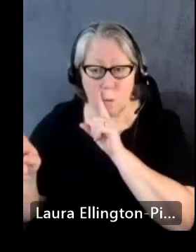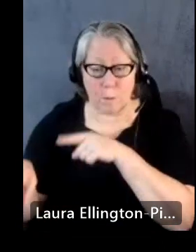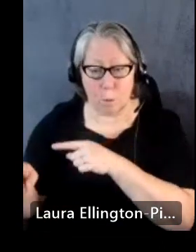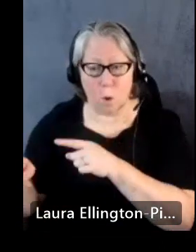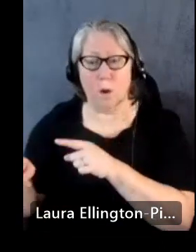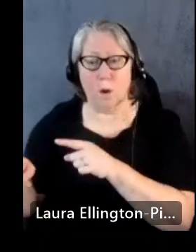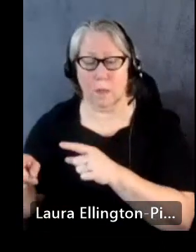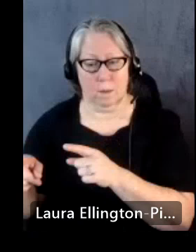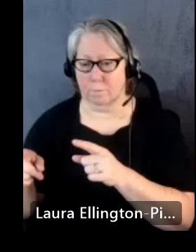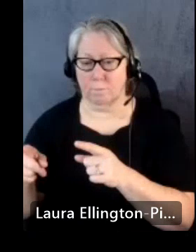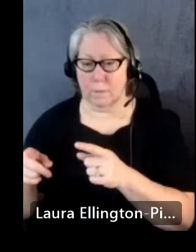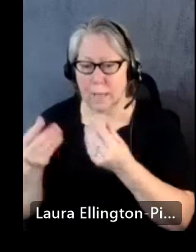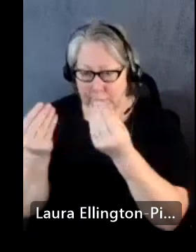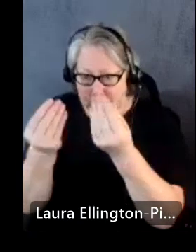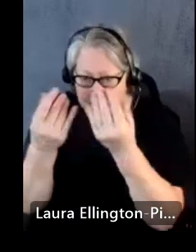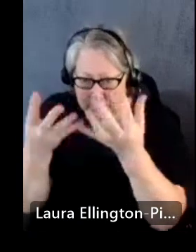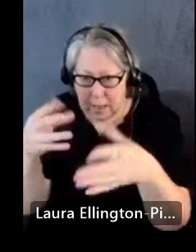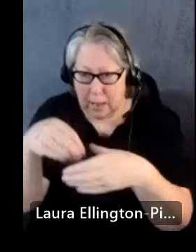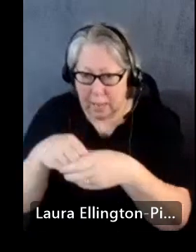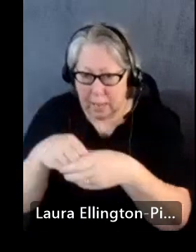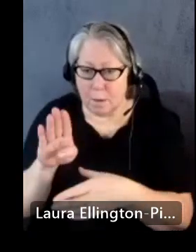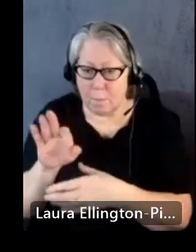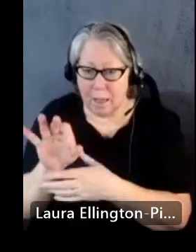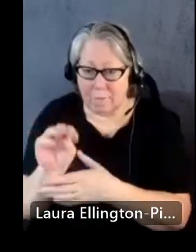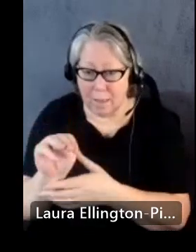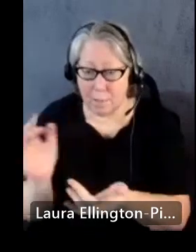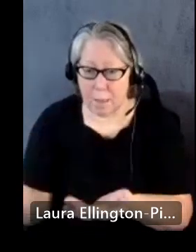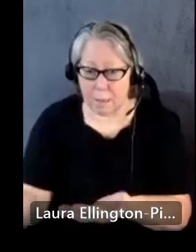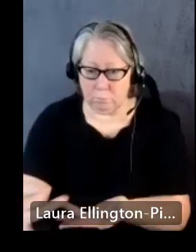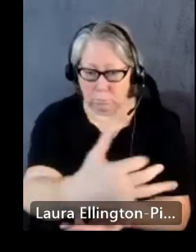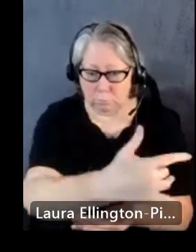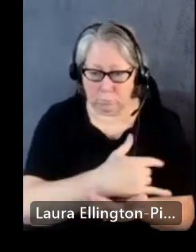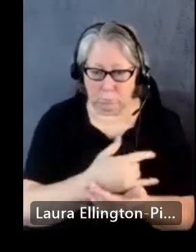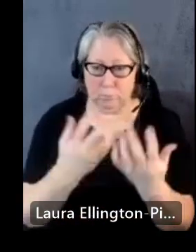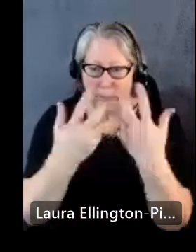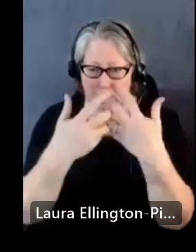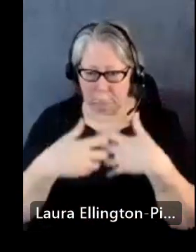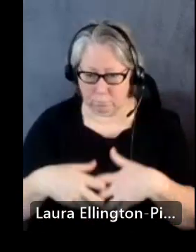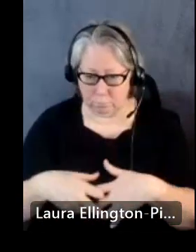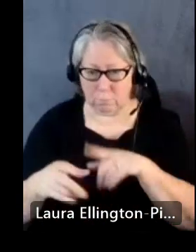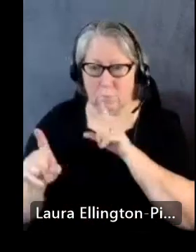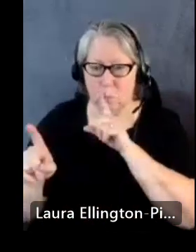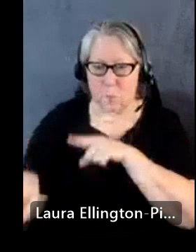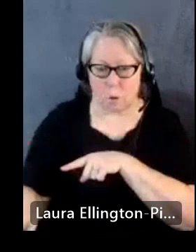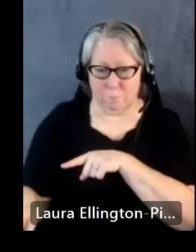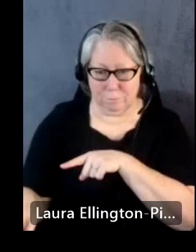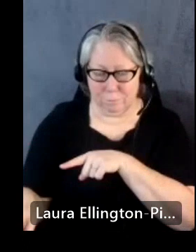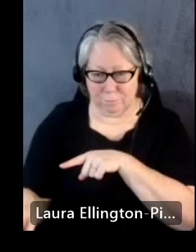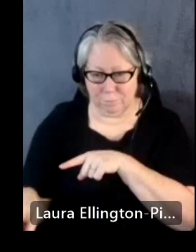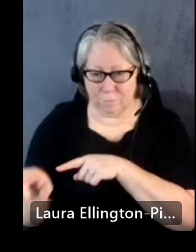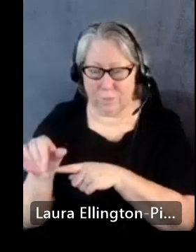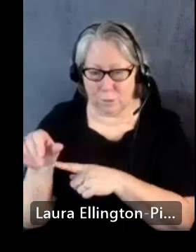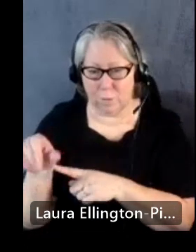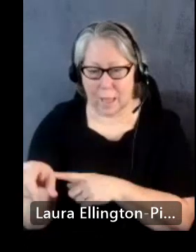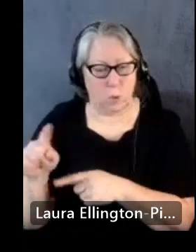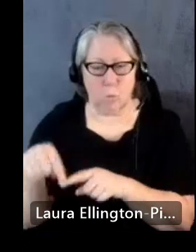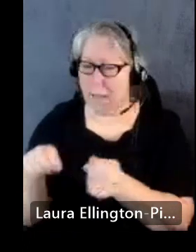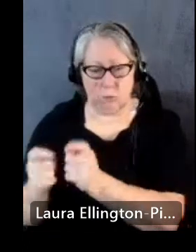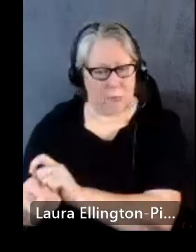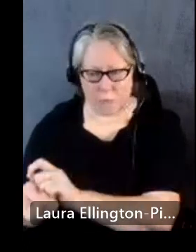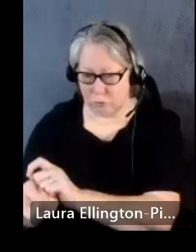and presents information. Okay, so you can't make changes on a report, right? That's just presenting the information, and